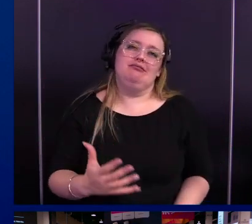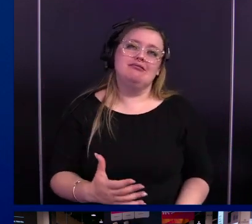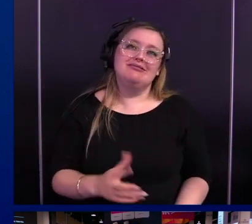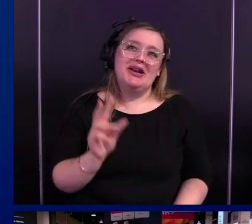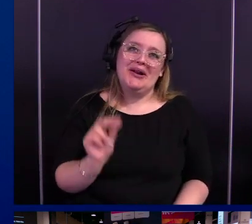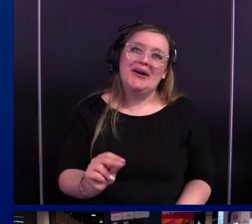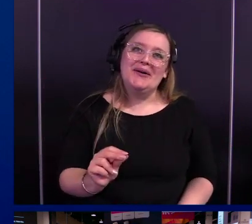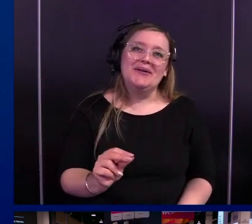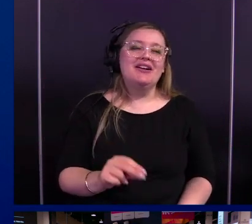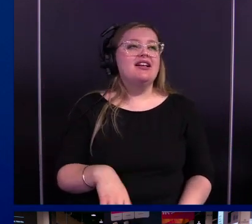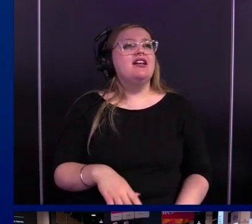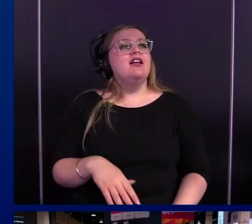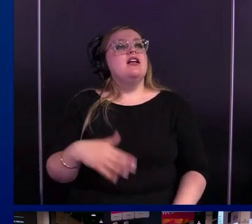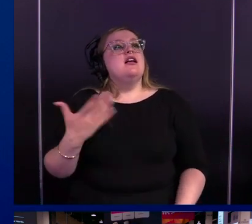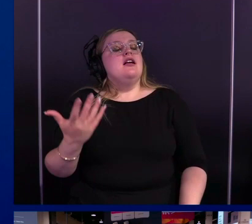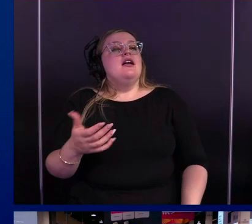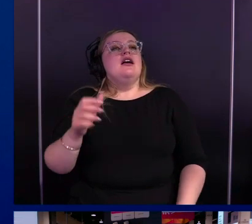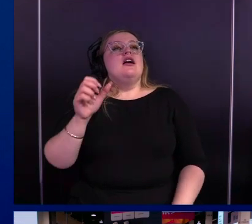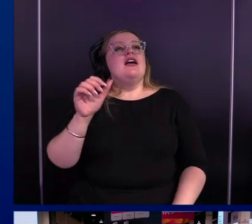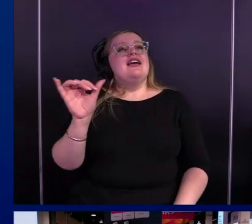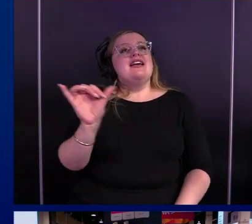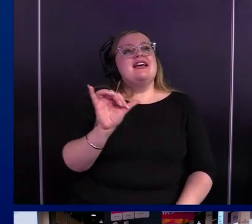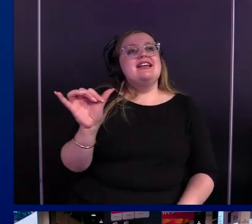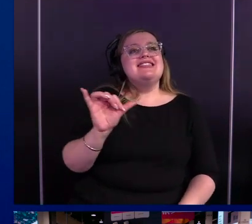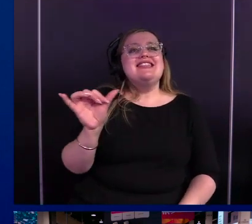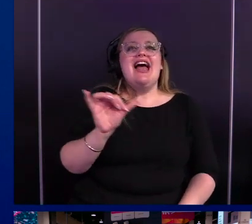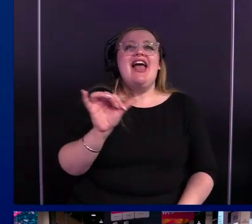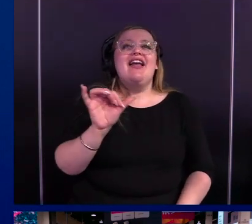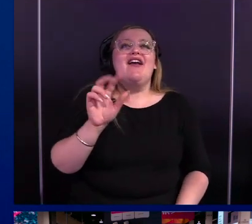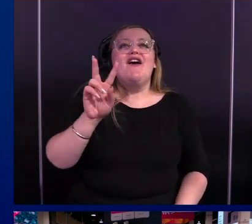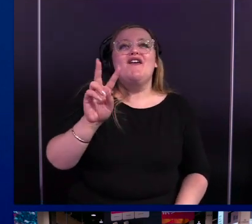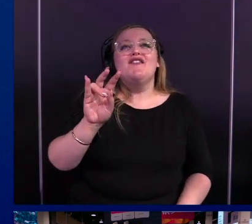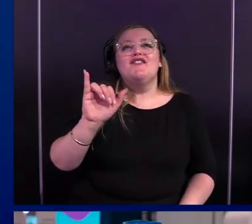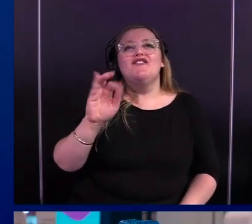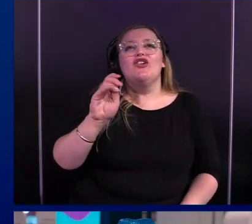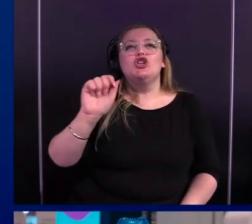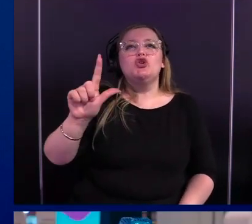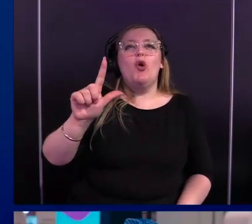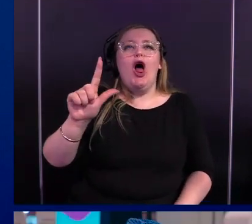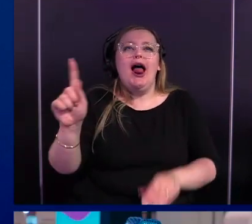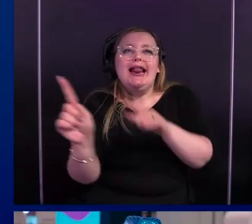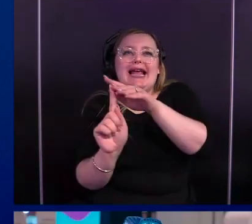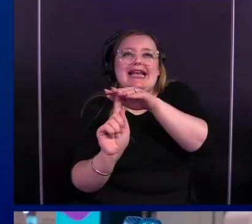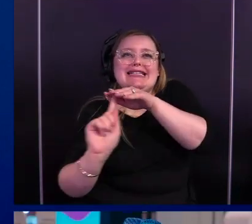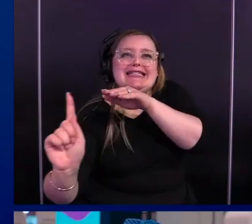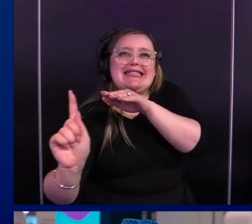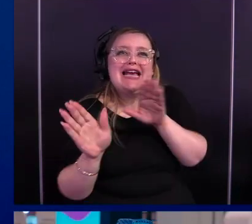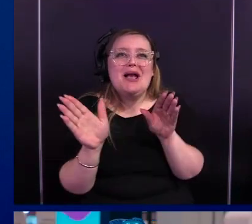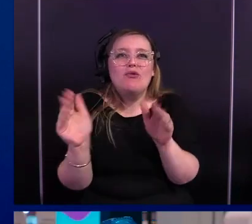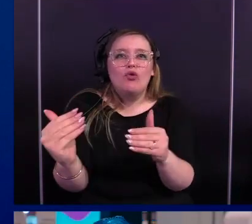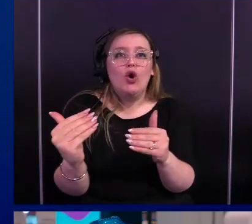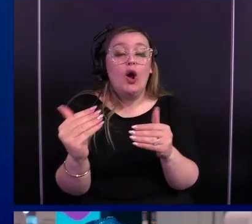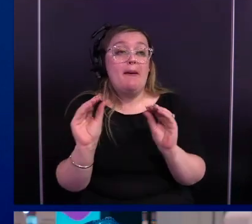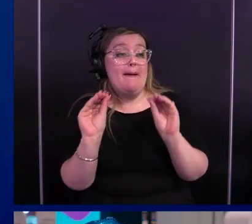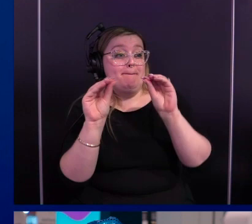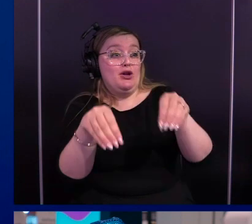Aaron made a comparison at one point, you know, kind of comparing it to like a virtual escape room, right? We're putting you in the console, we're giving you access to services, but we're asking